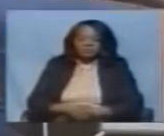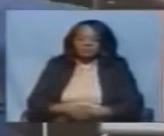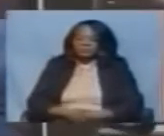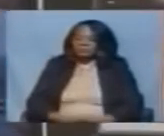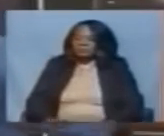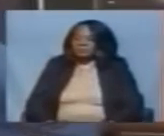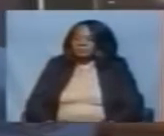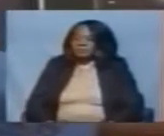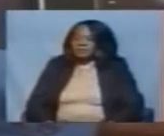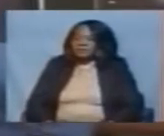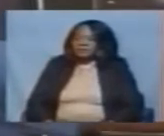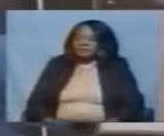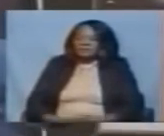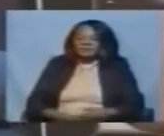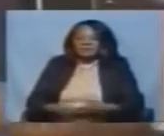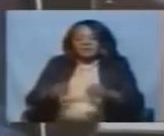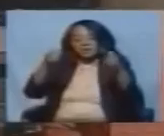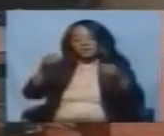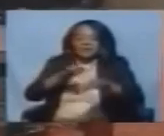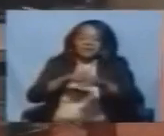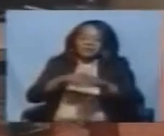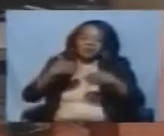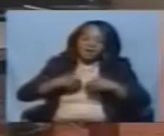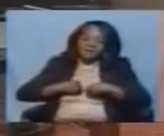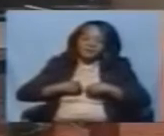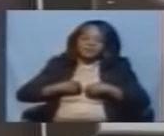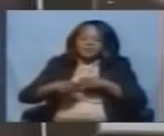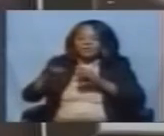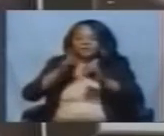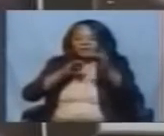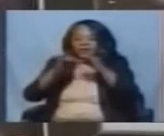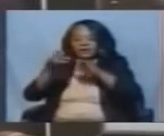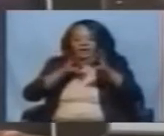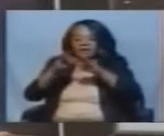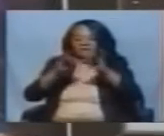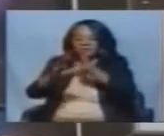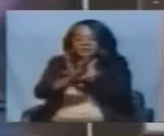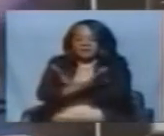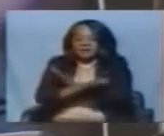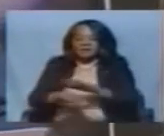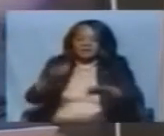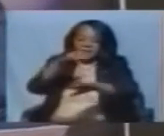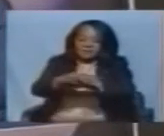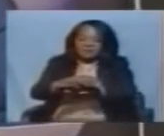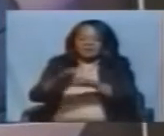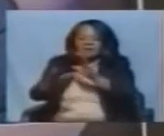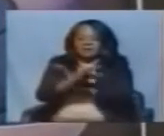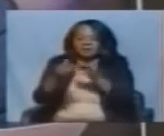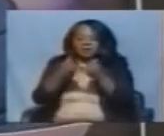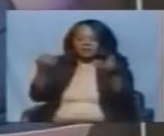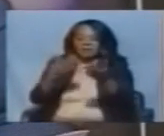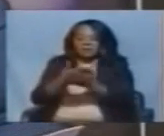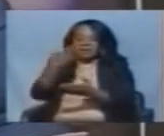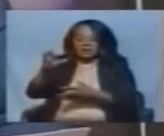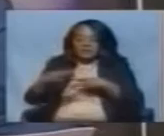Mwelwa, it's been a pleasure having you on the show. Pleasure, man. Thanks a lot. You've been watching Sunday Interview, and this evening our guest was the Zambia Institute of Purchasing and